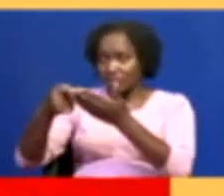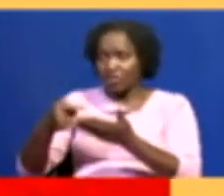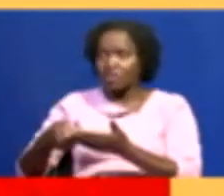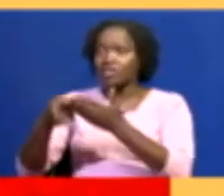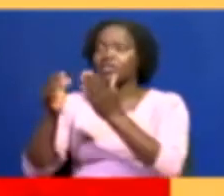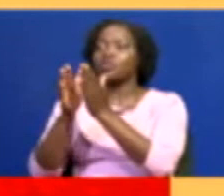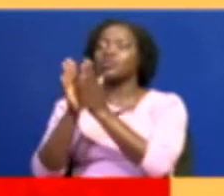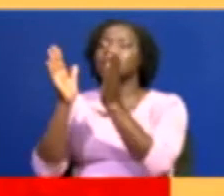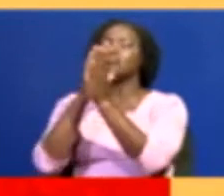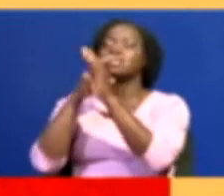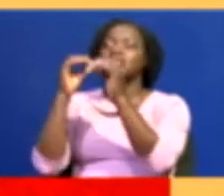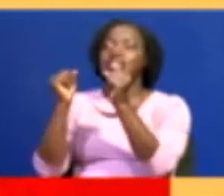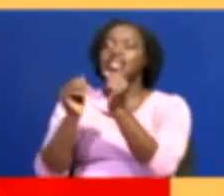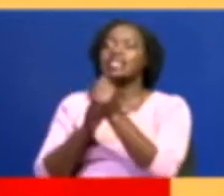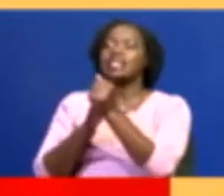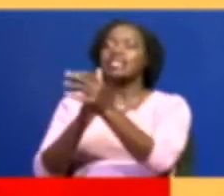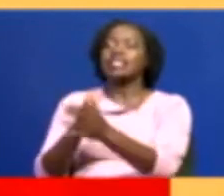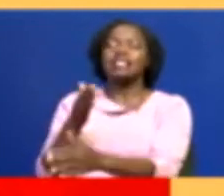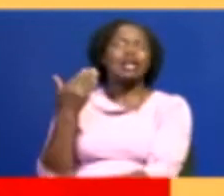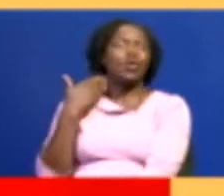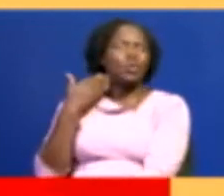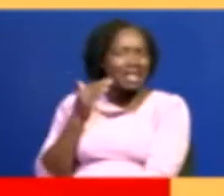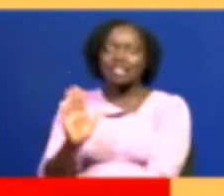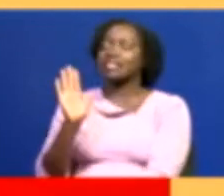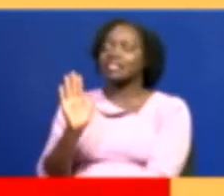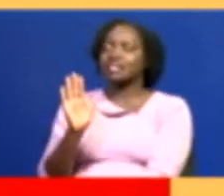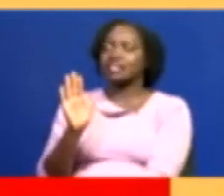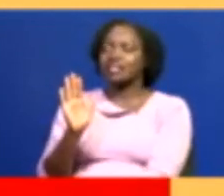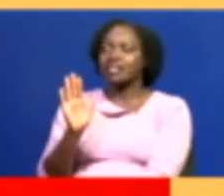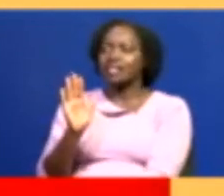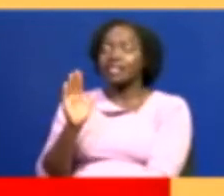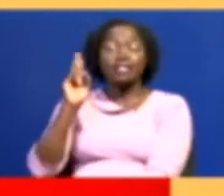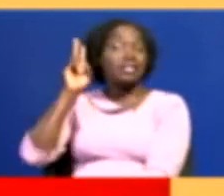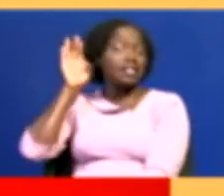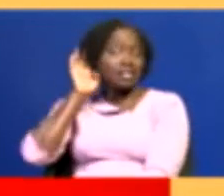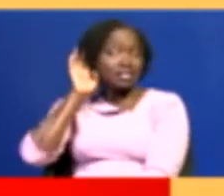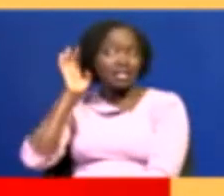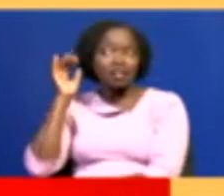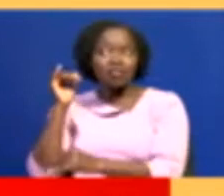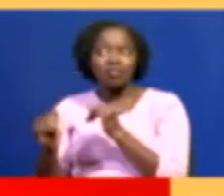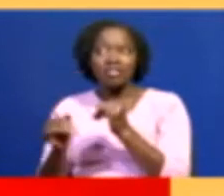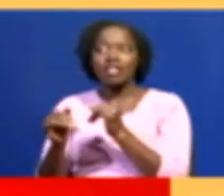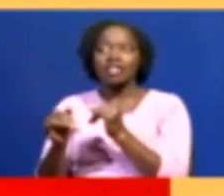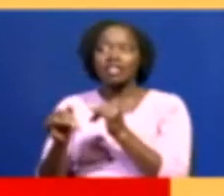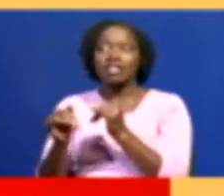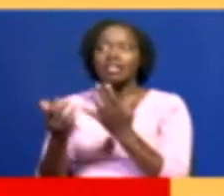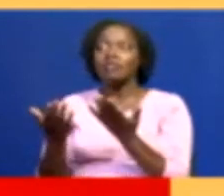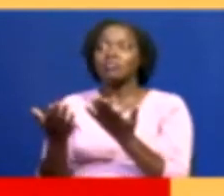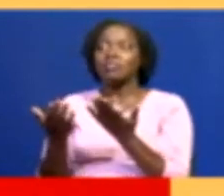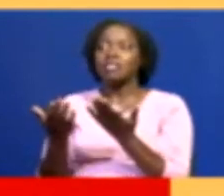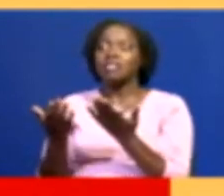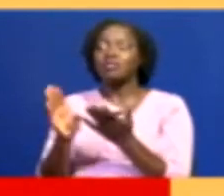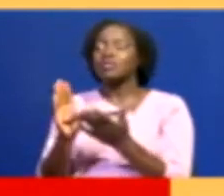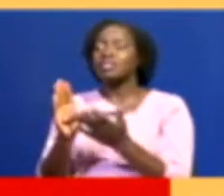president. A leader who doesn't listen will eventually end up being cycled or being around with